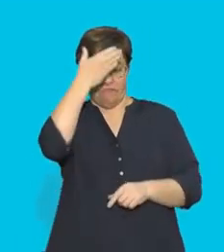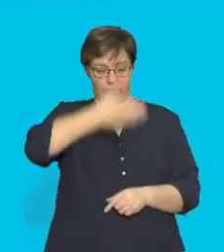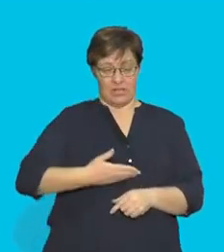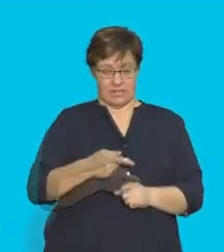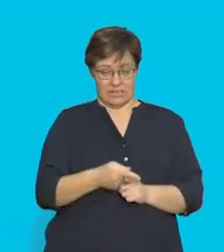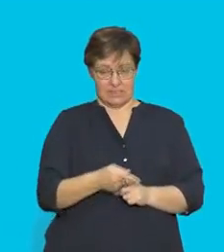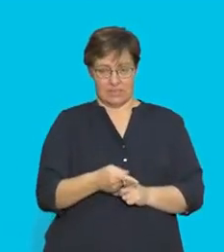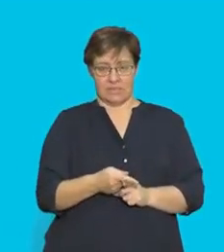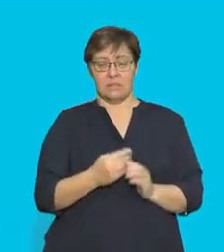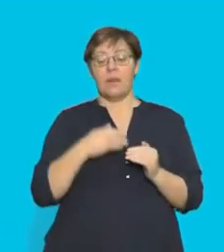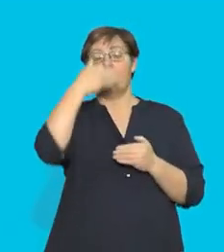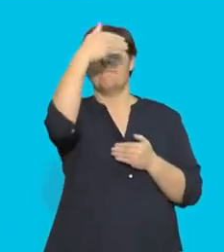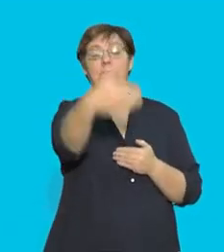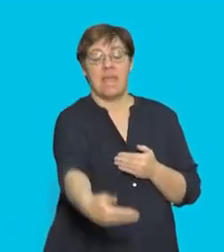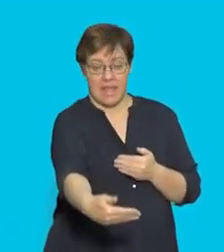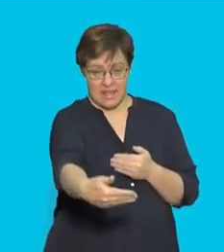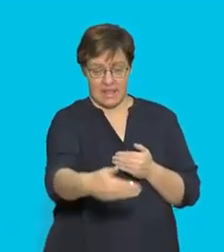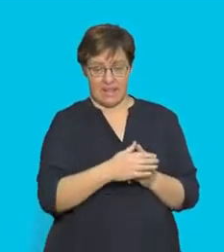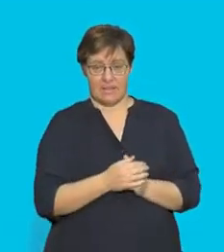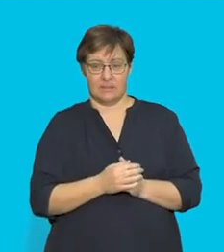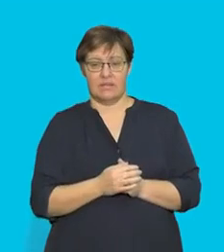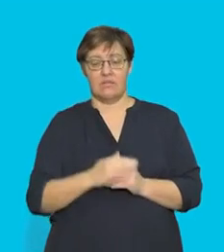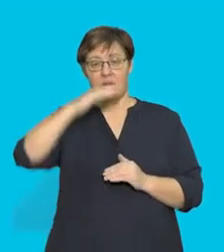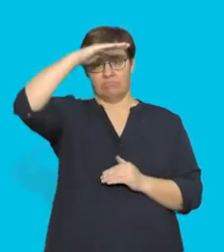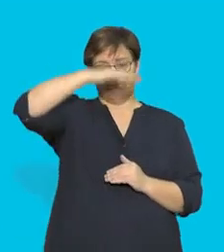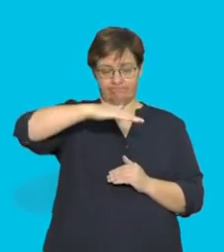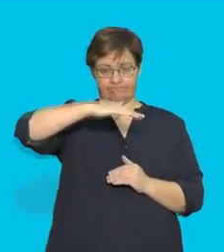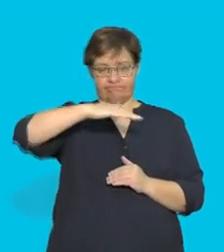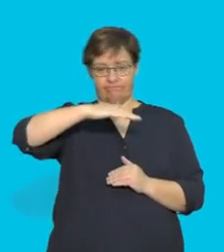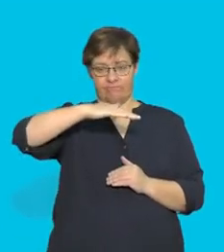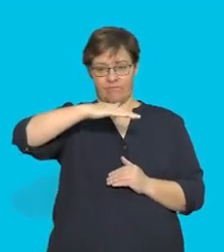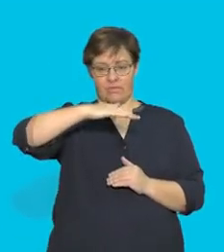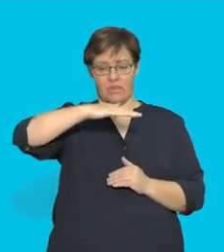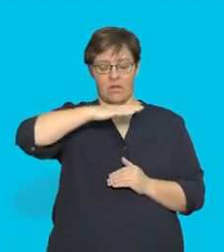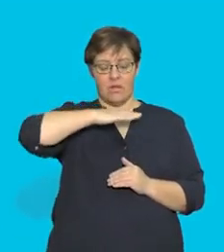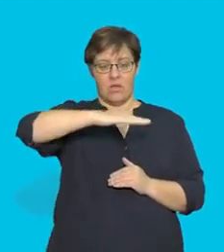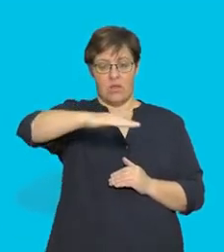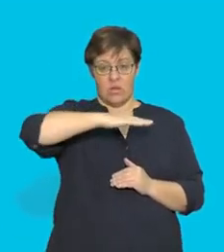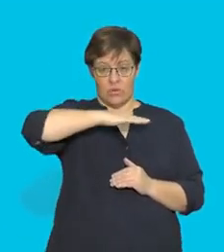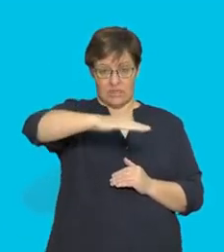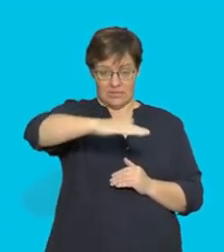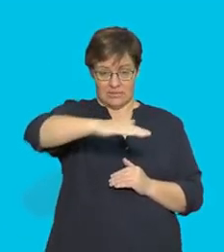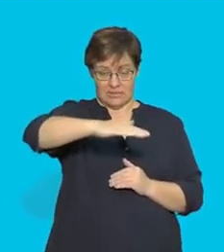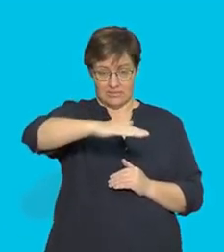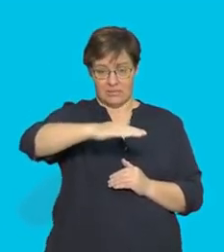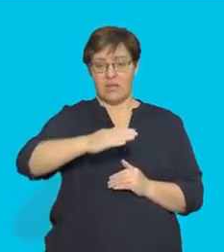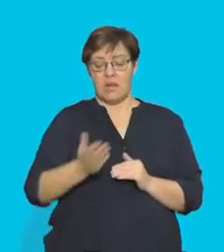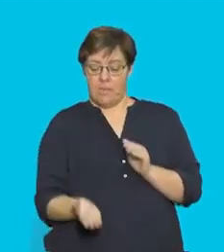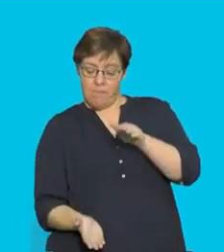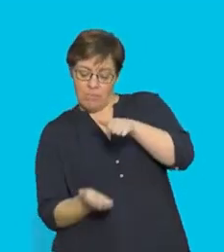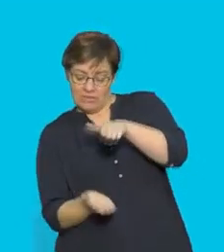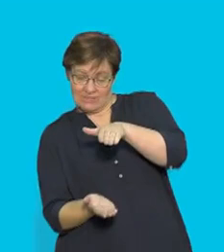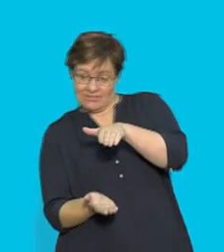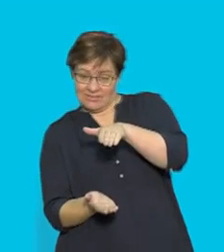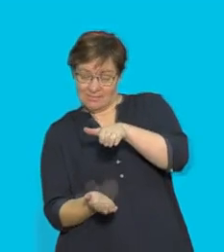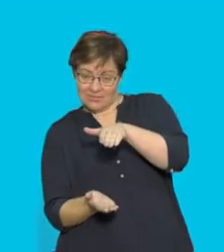plane in front, we have another vertical plane at the back, we have this plane, and this is a horizontal plane. The top and the